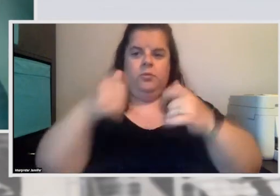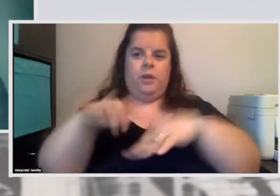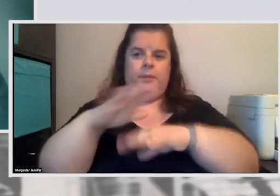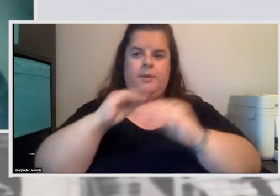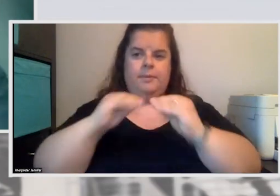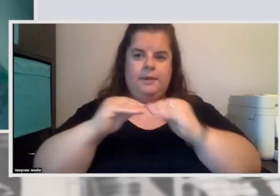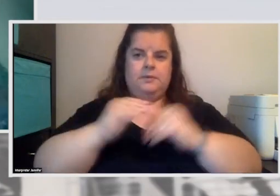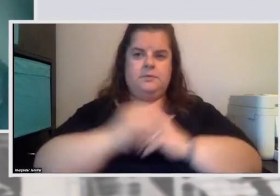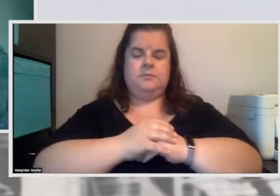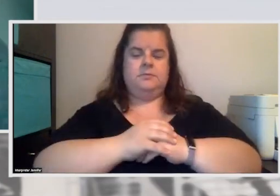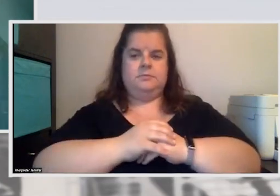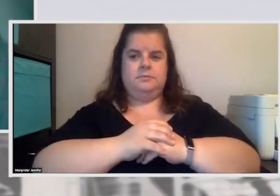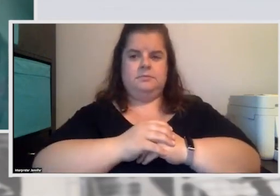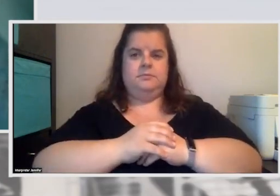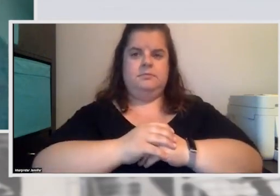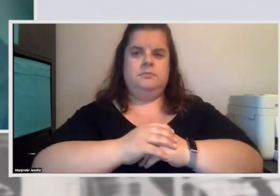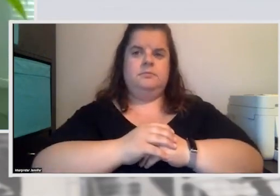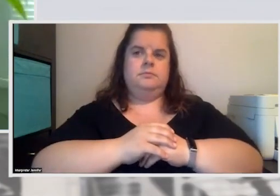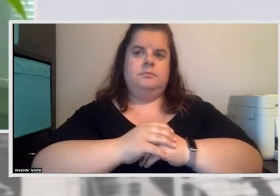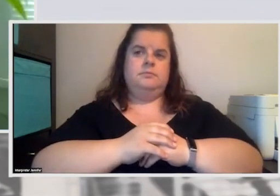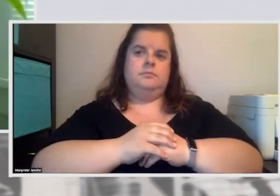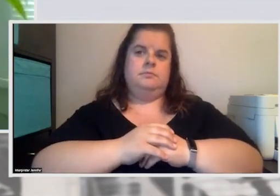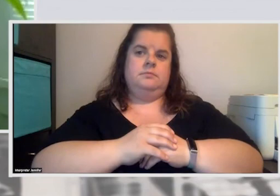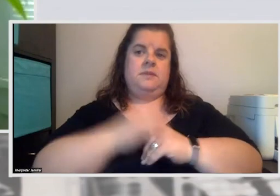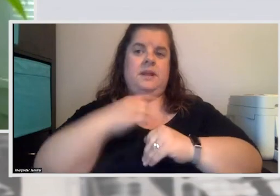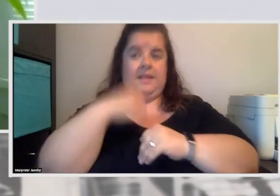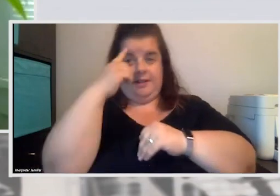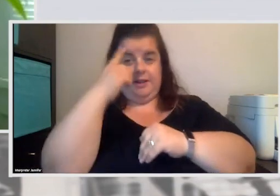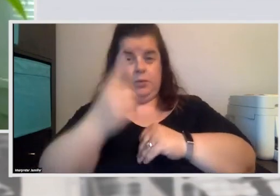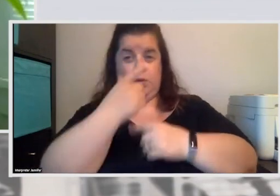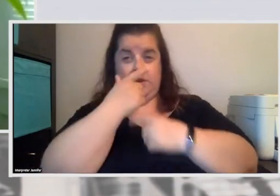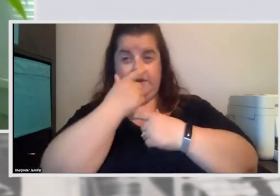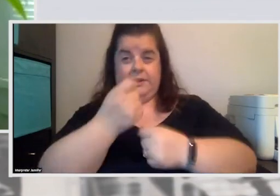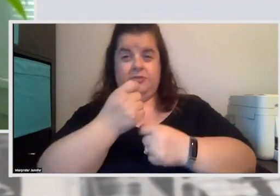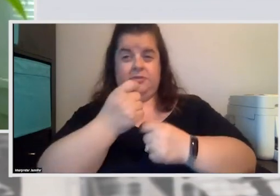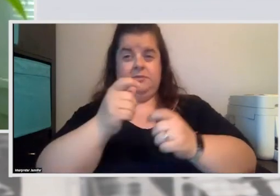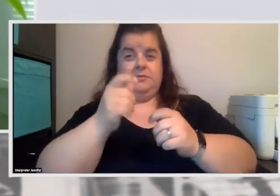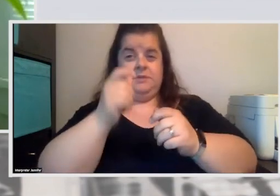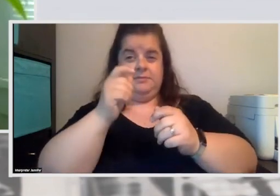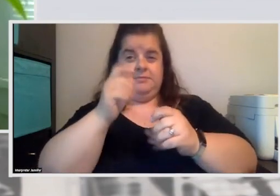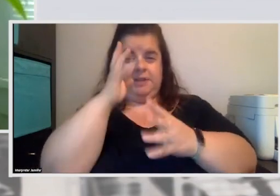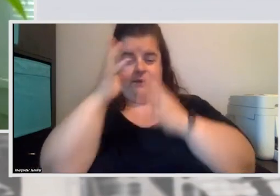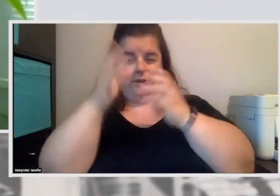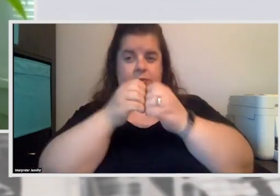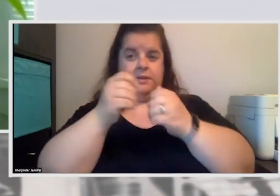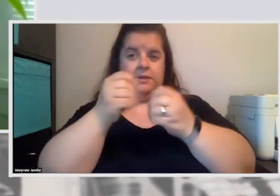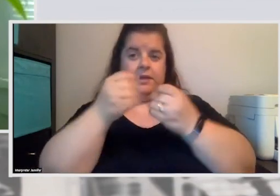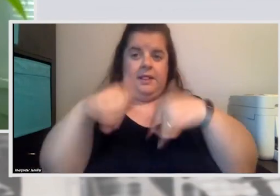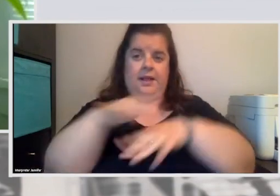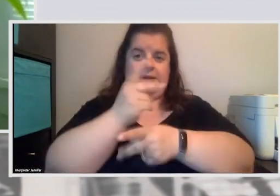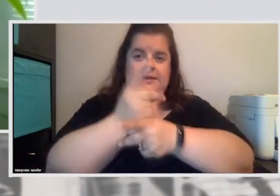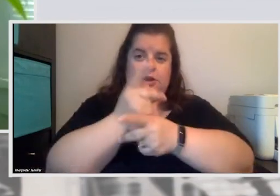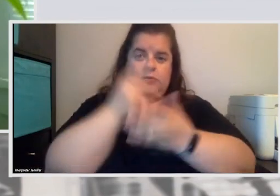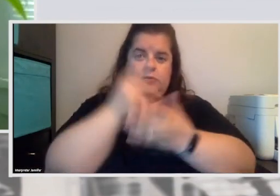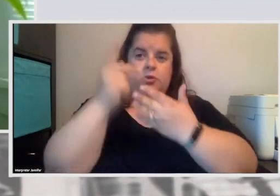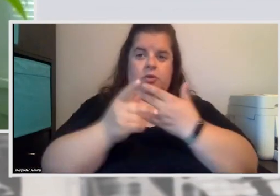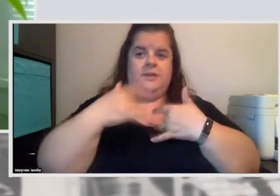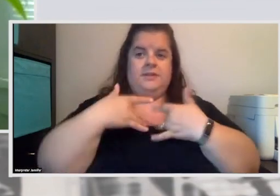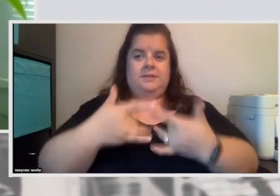program. Yeah, I think one of the really interesting innovations with the land care program too is that it seemed to be a great low